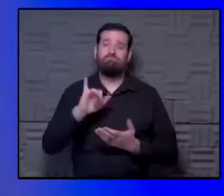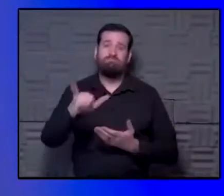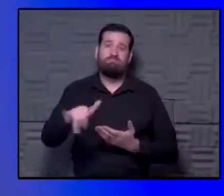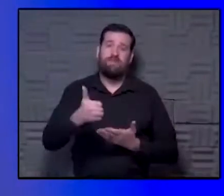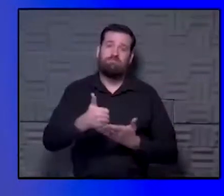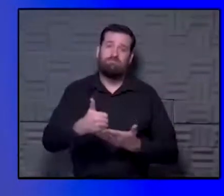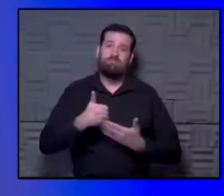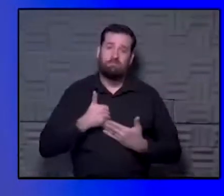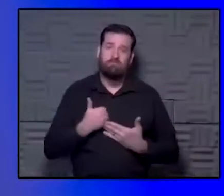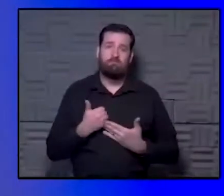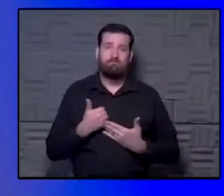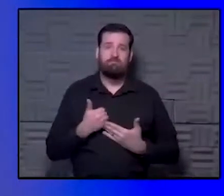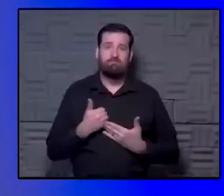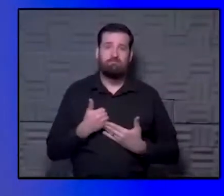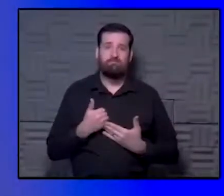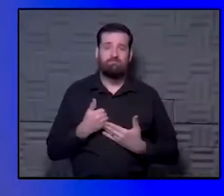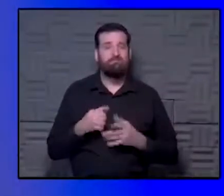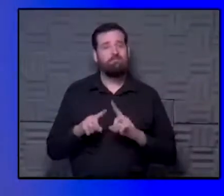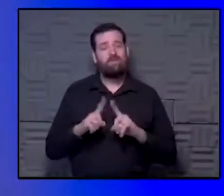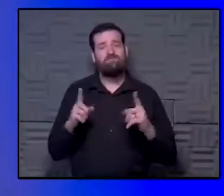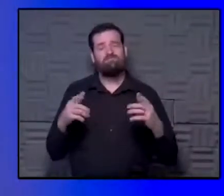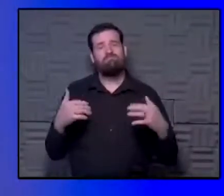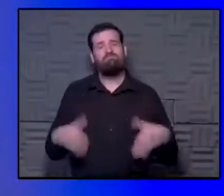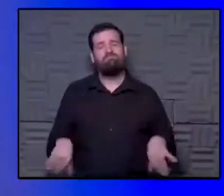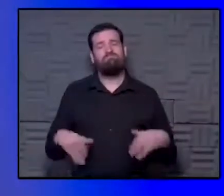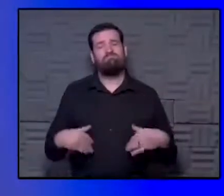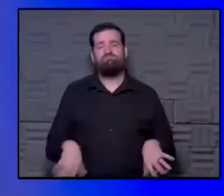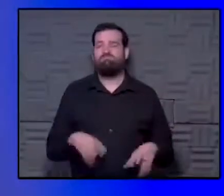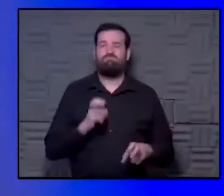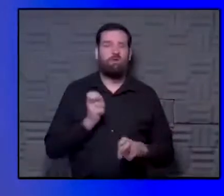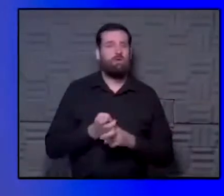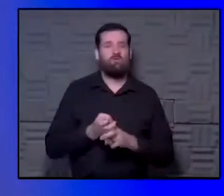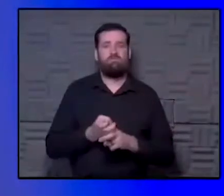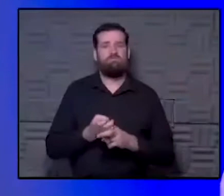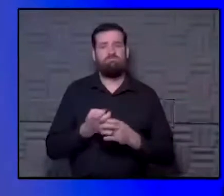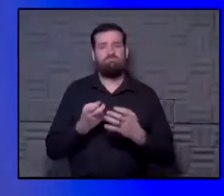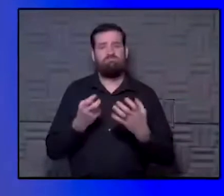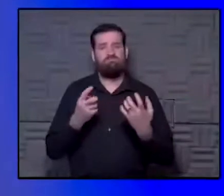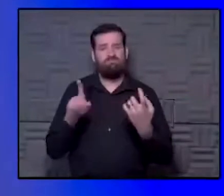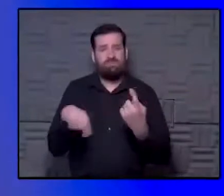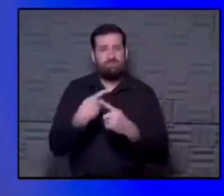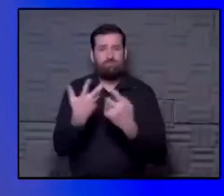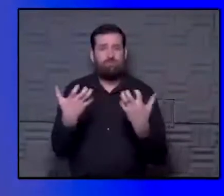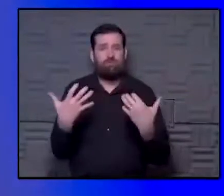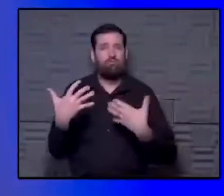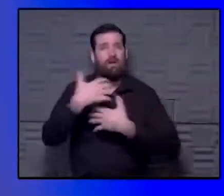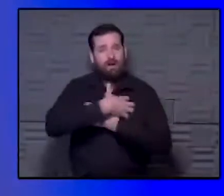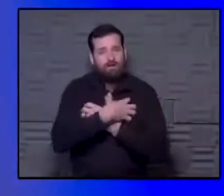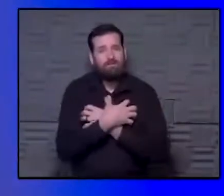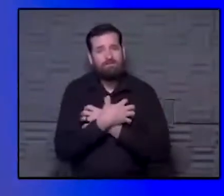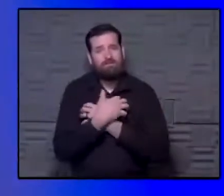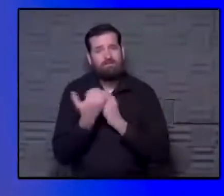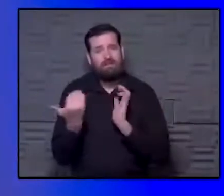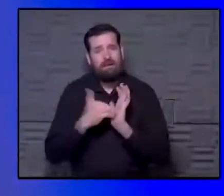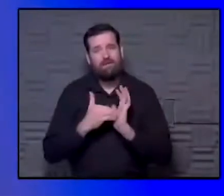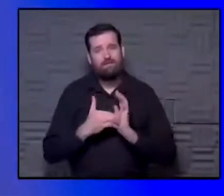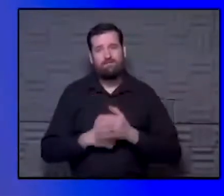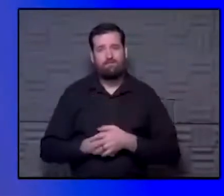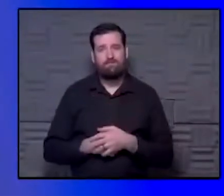me. But it's still very hard because I just want to hug them again.